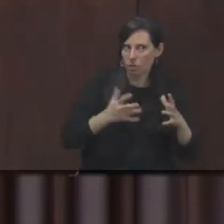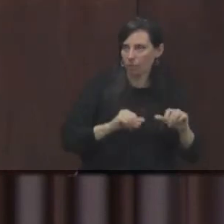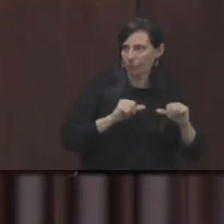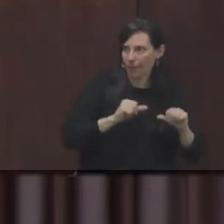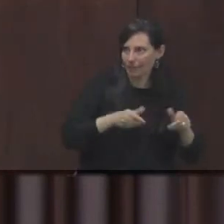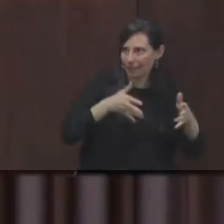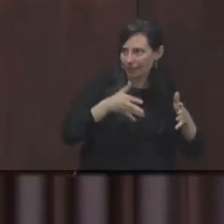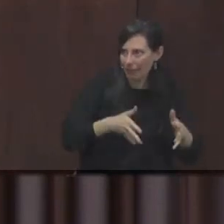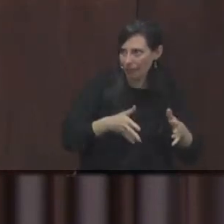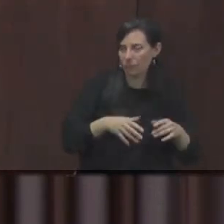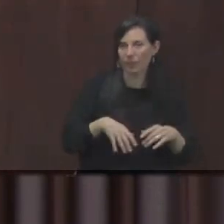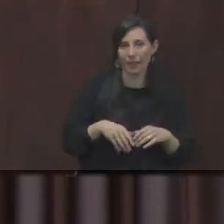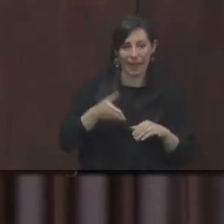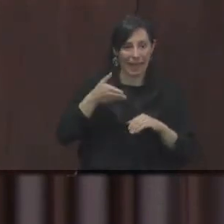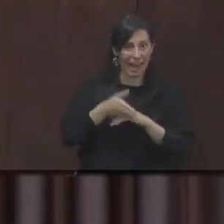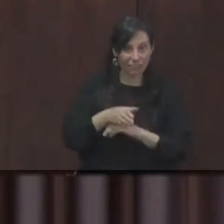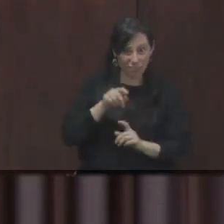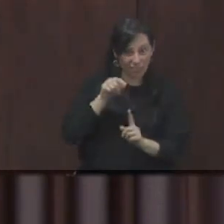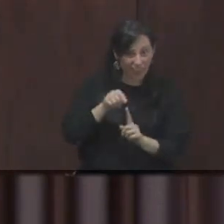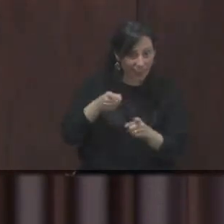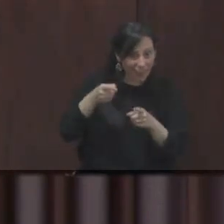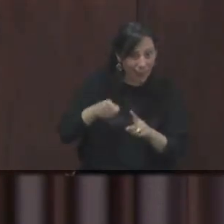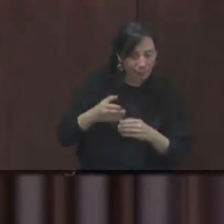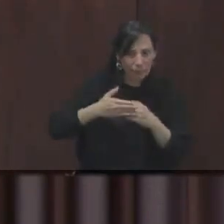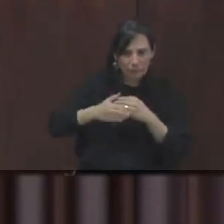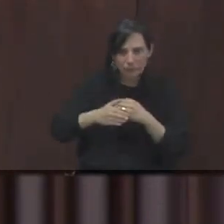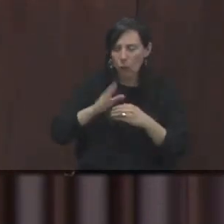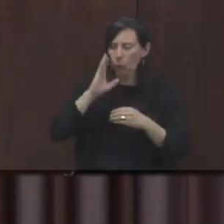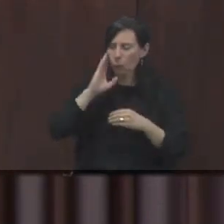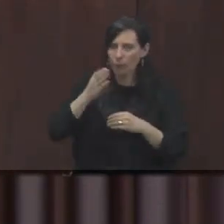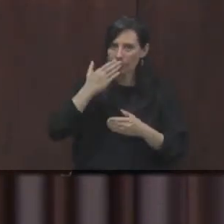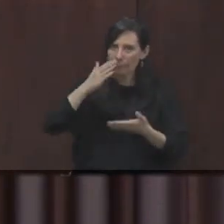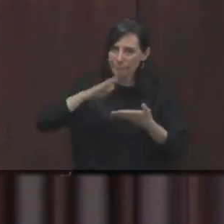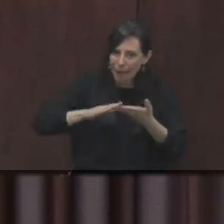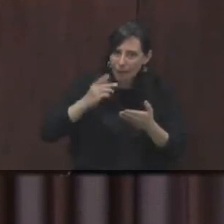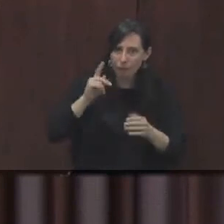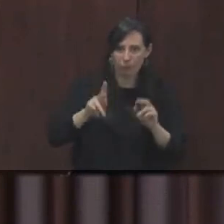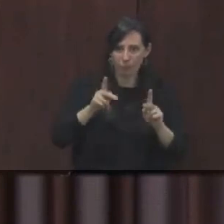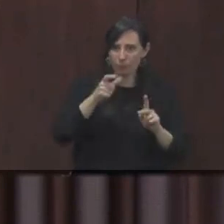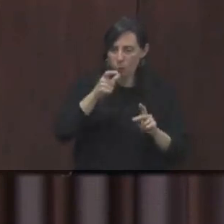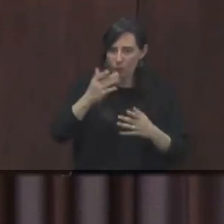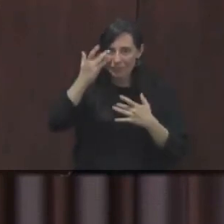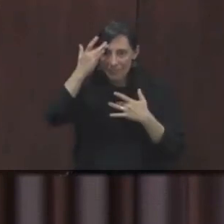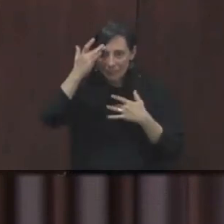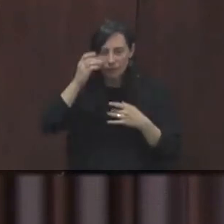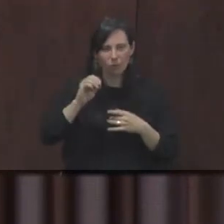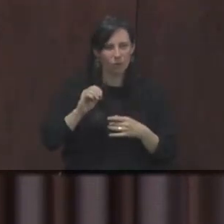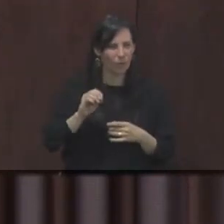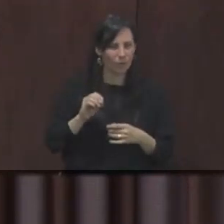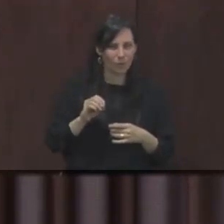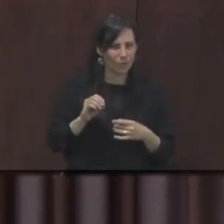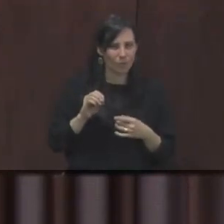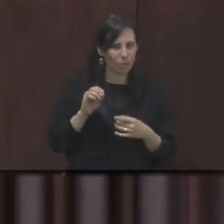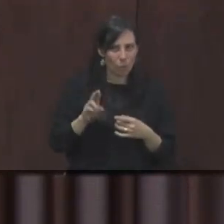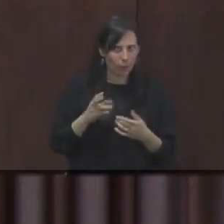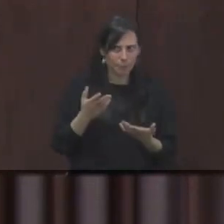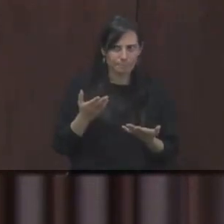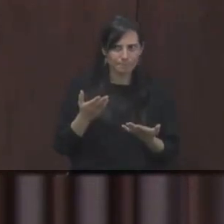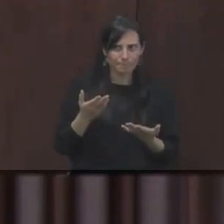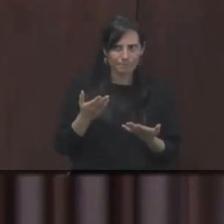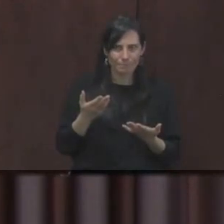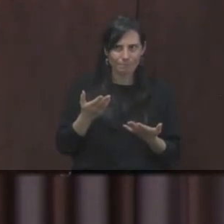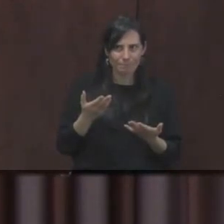it's going to be really bad for the folks who are getting sick from COVID or something else. And the